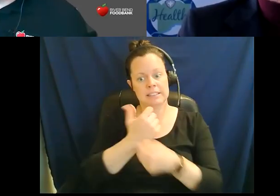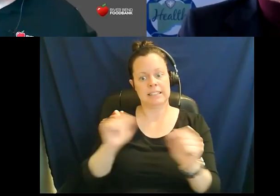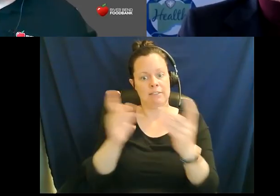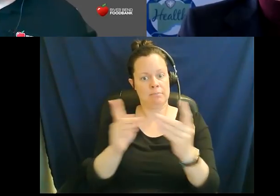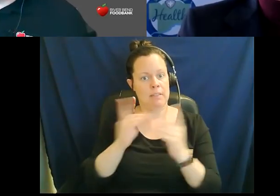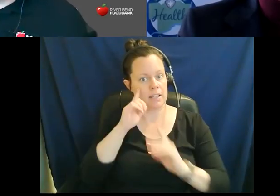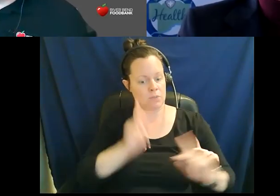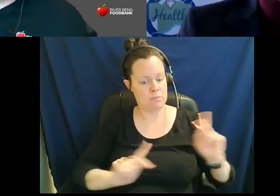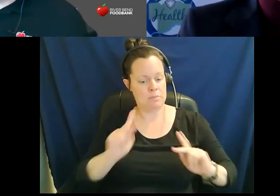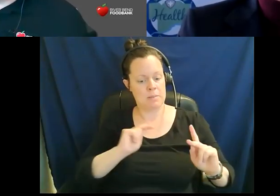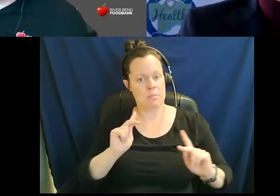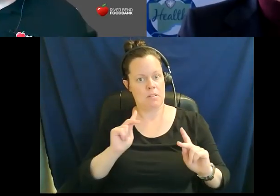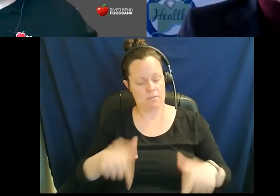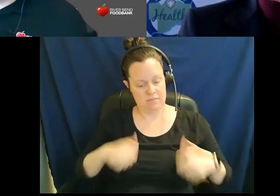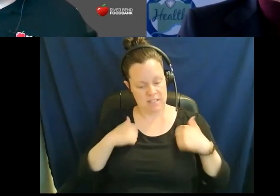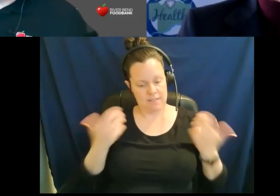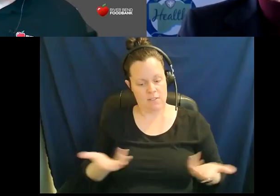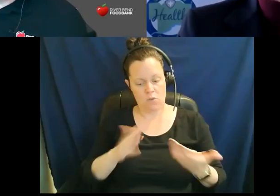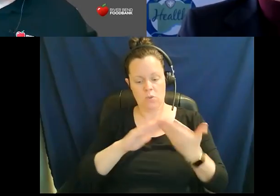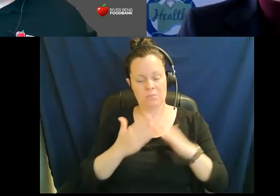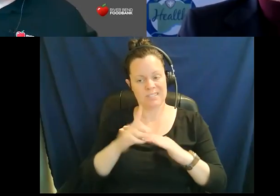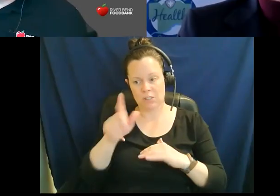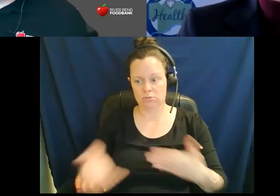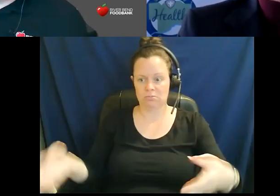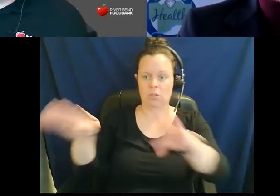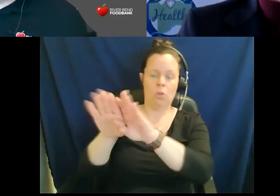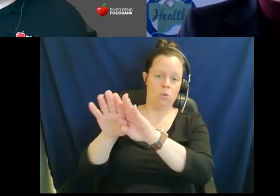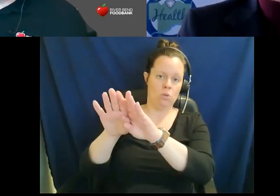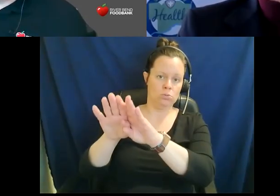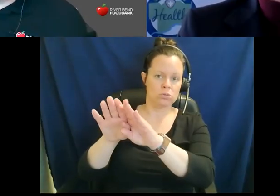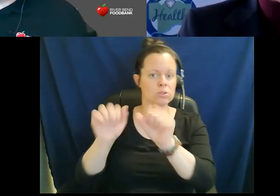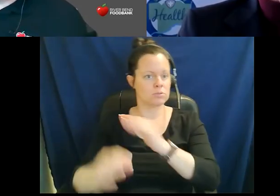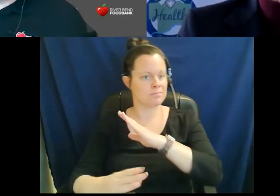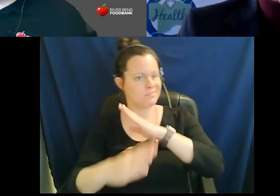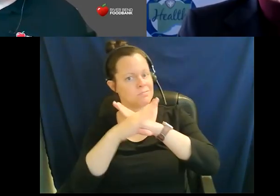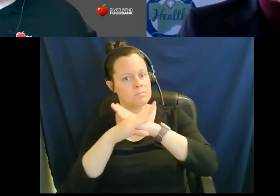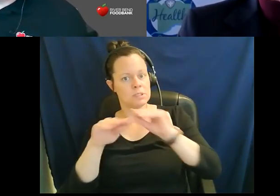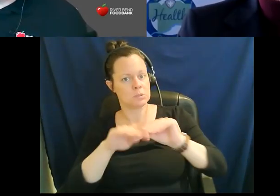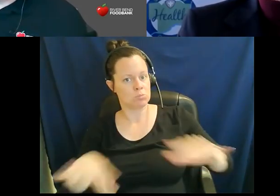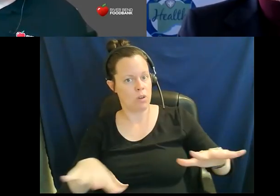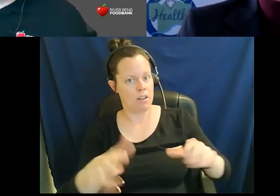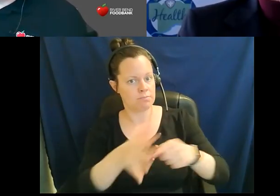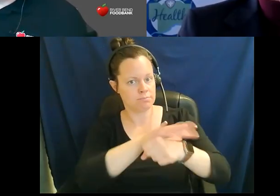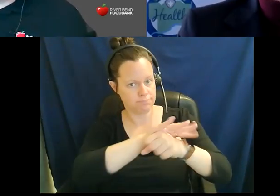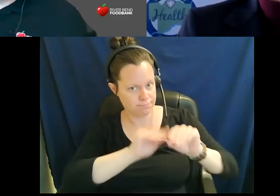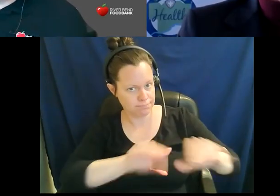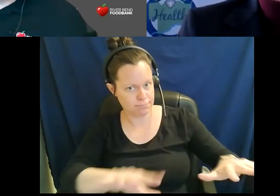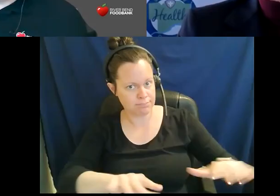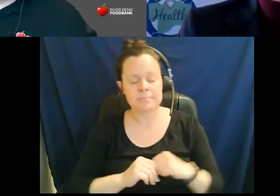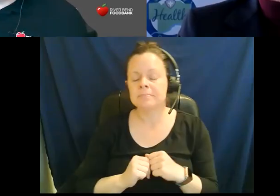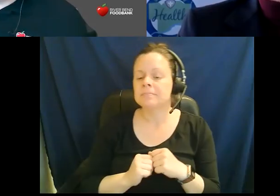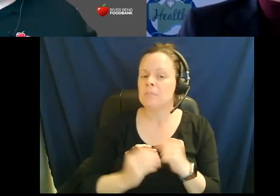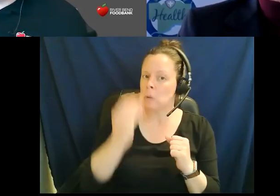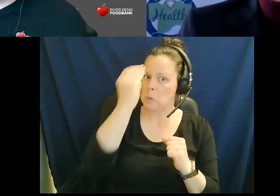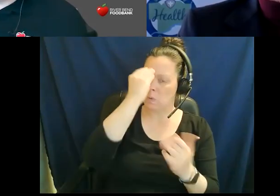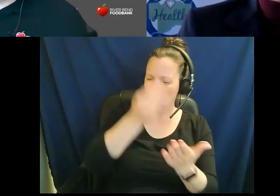community have had to stay closed in order to prevent the spread of the virus. We also know economic